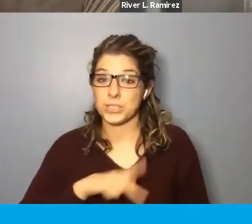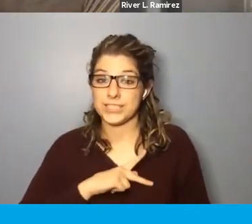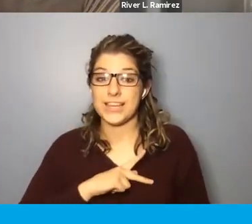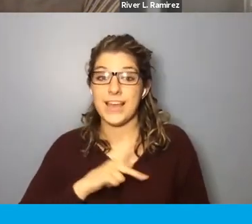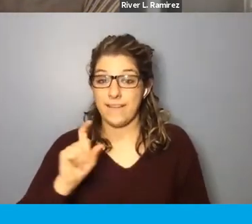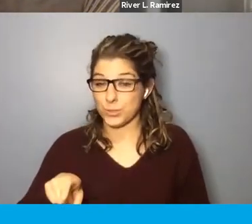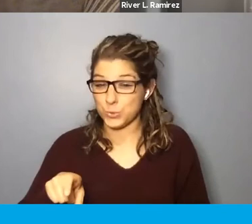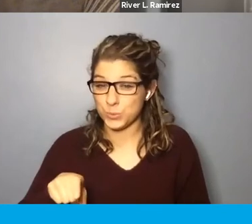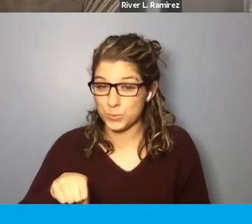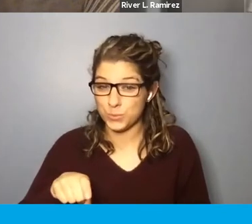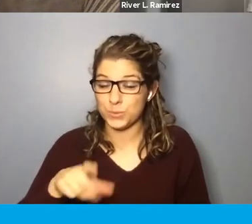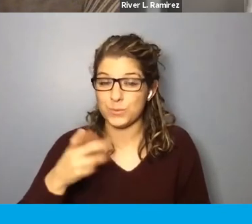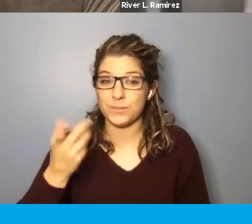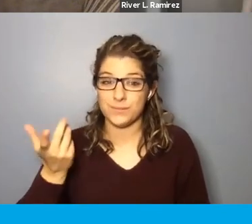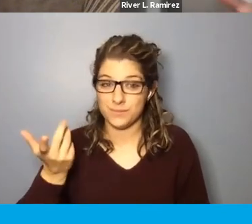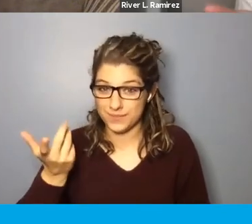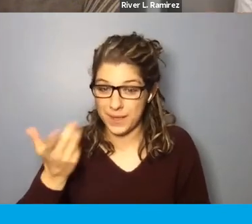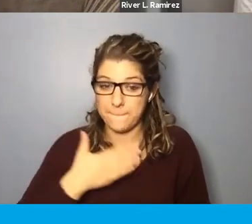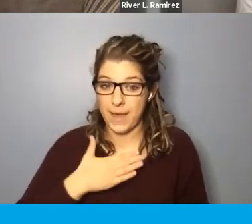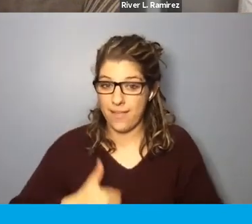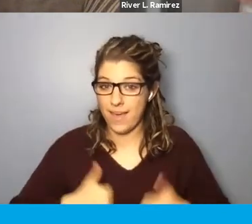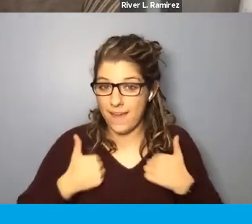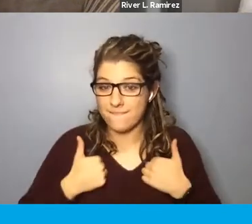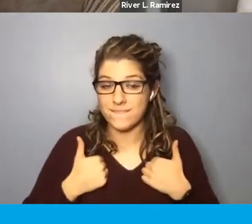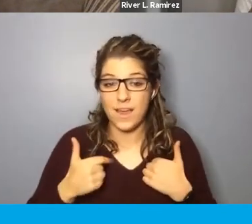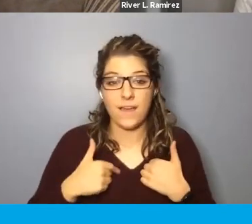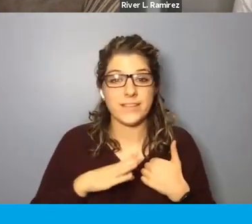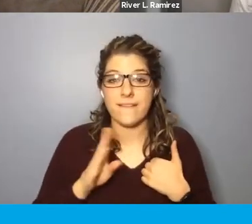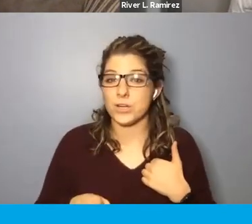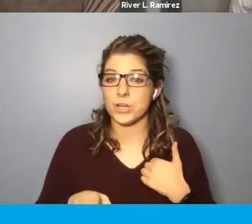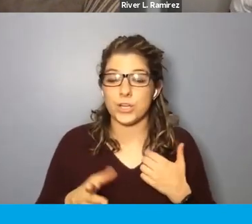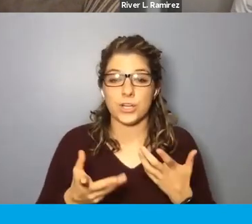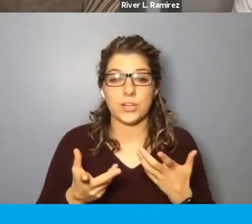to, in my life, I've never